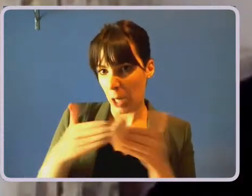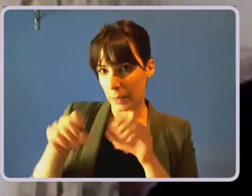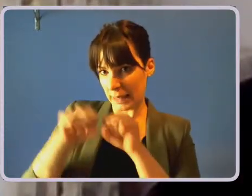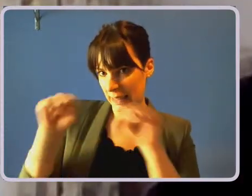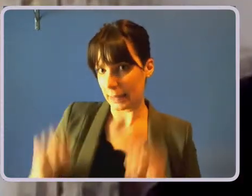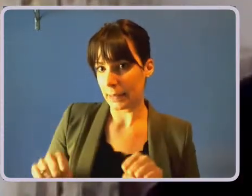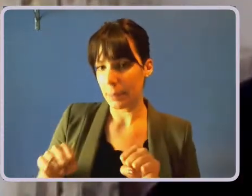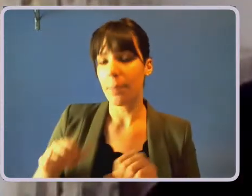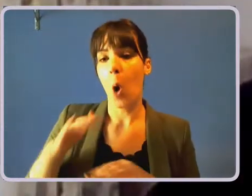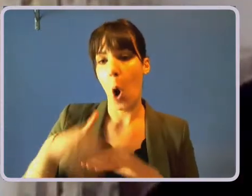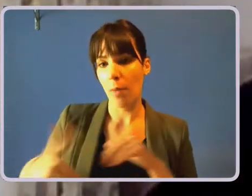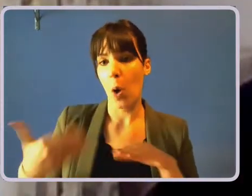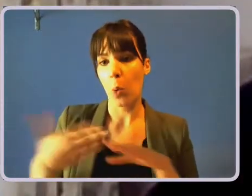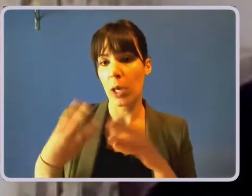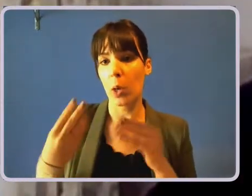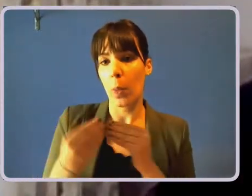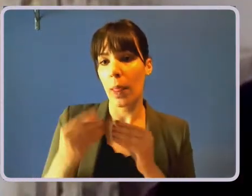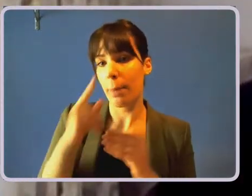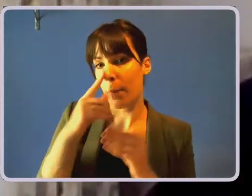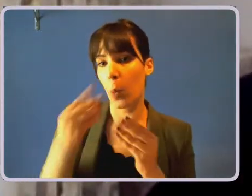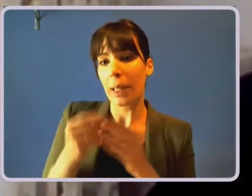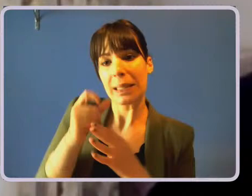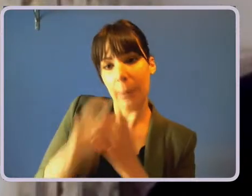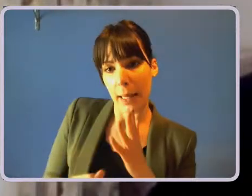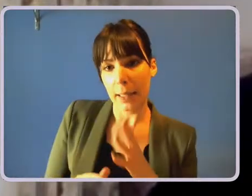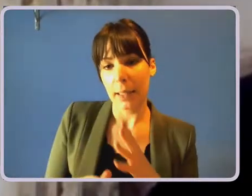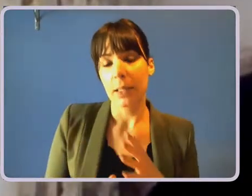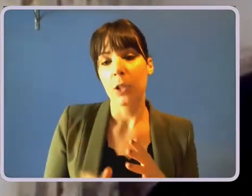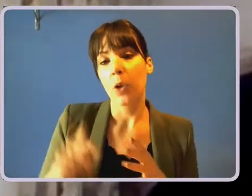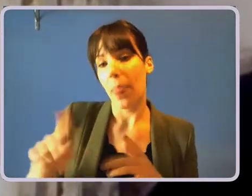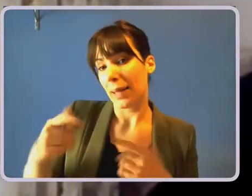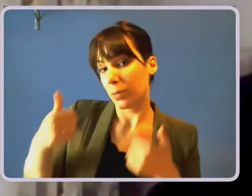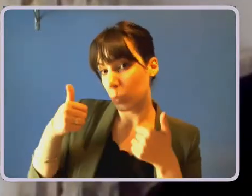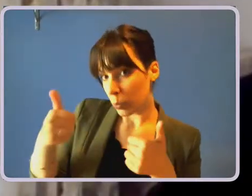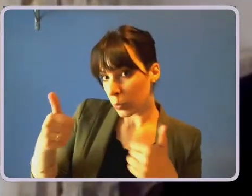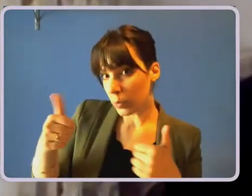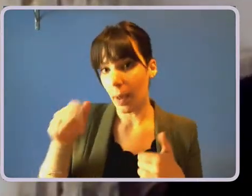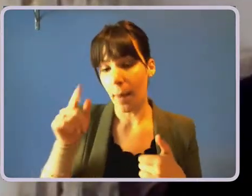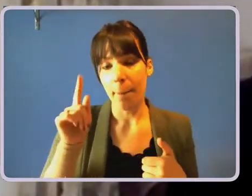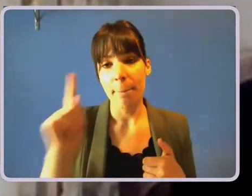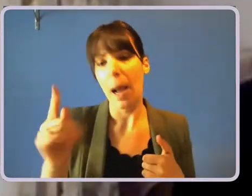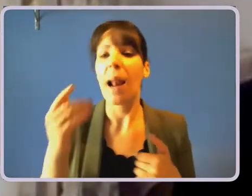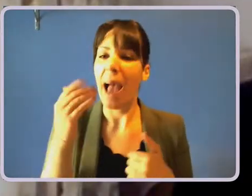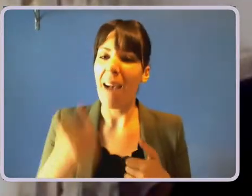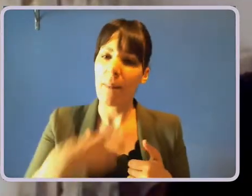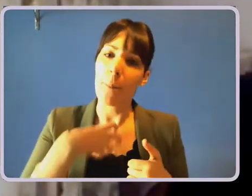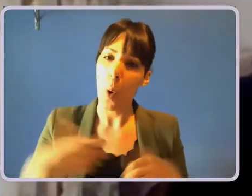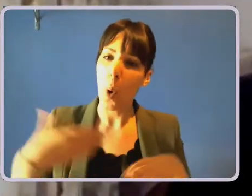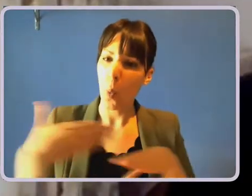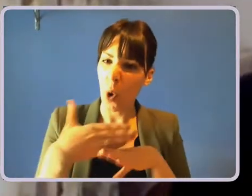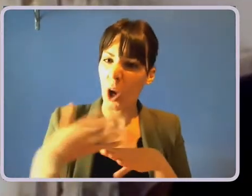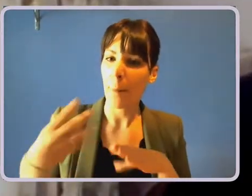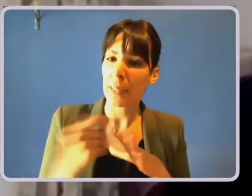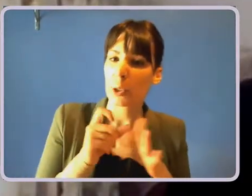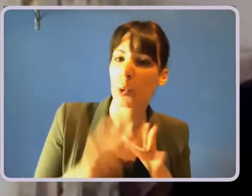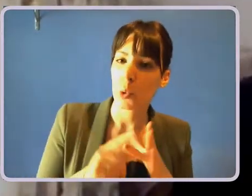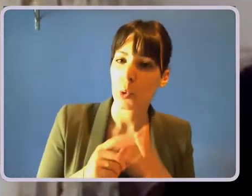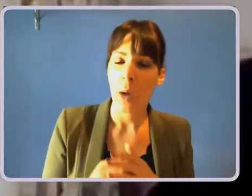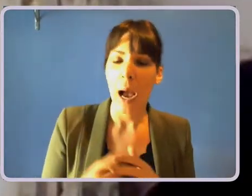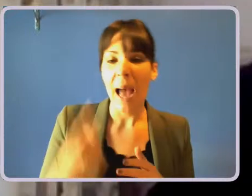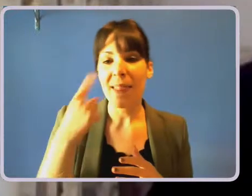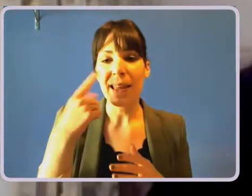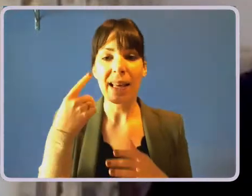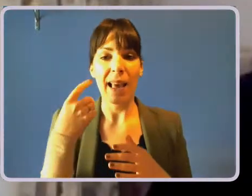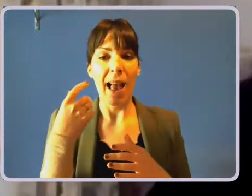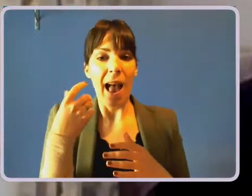win. And but you're right, there's a bit of work to do there. And I think there's some more solutions internally